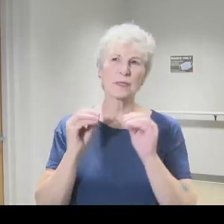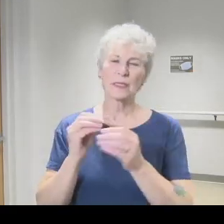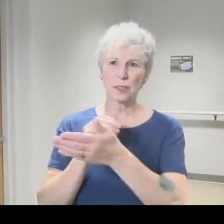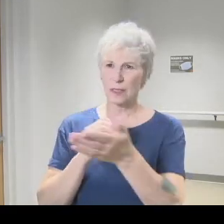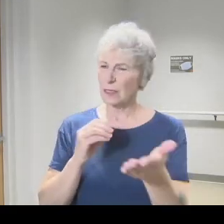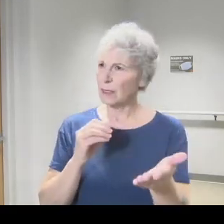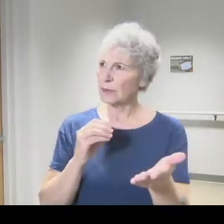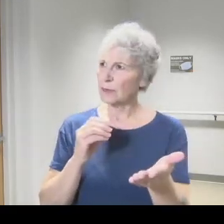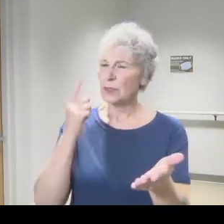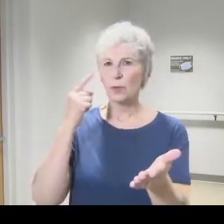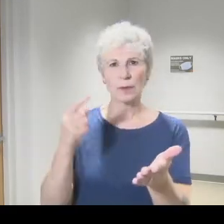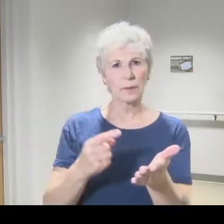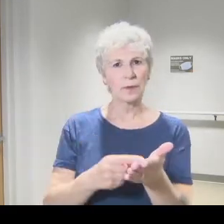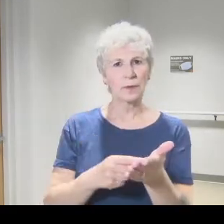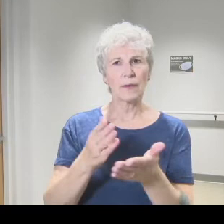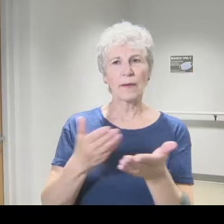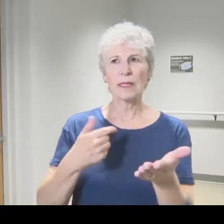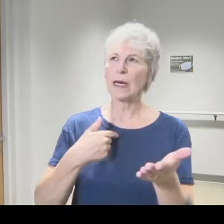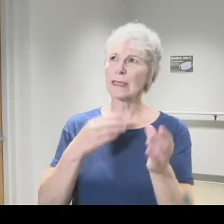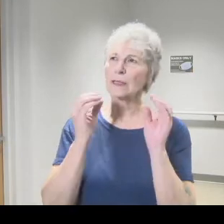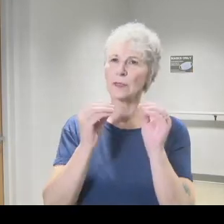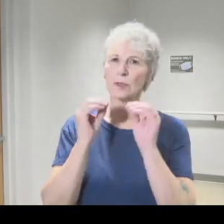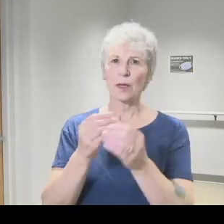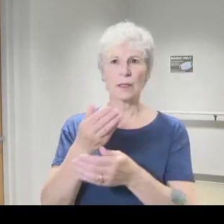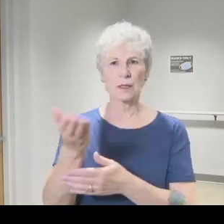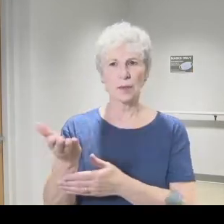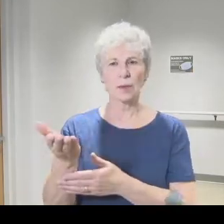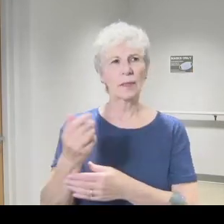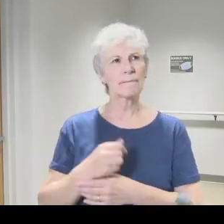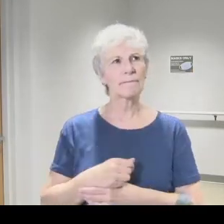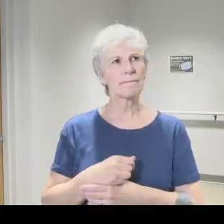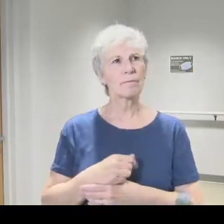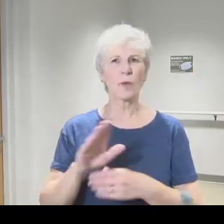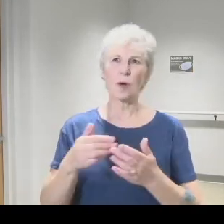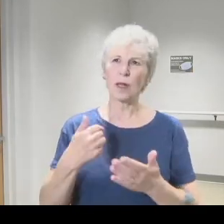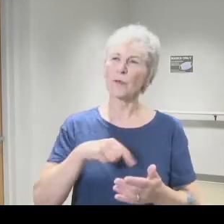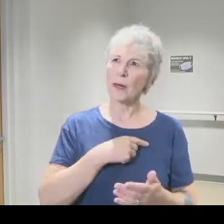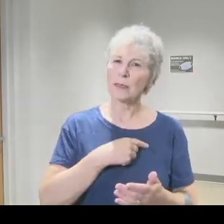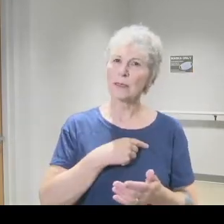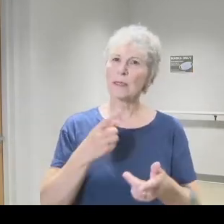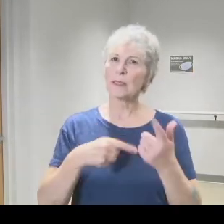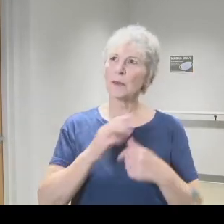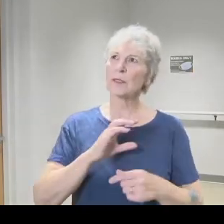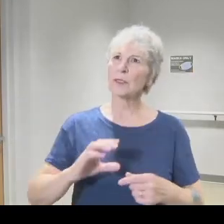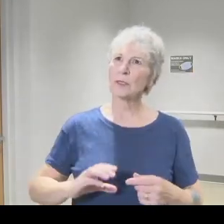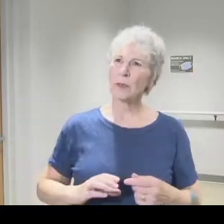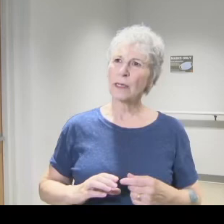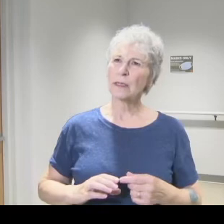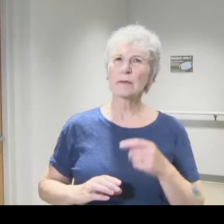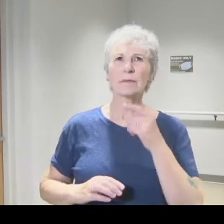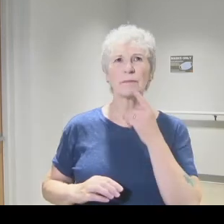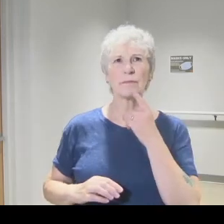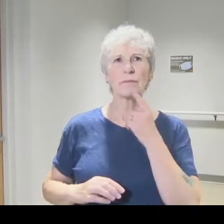all I have commanded you. So, all of us people coming to Christ are supposed to